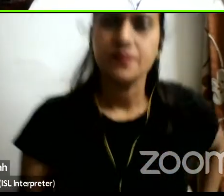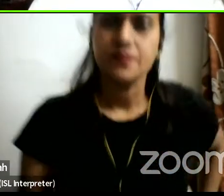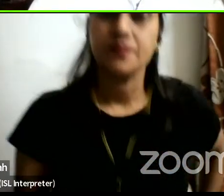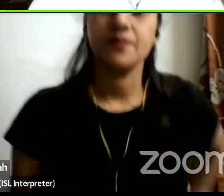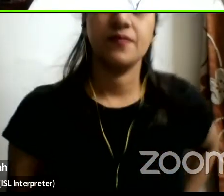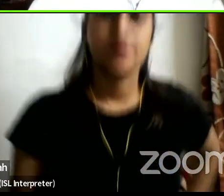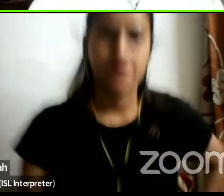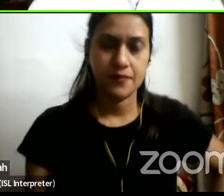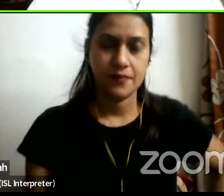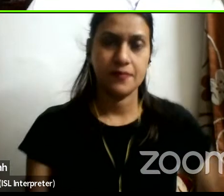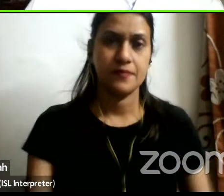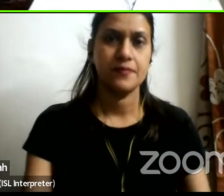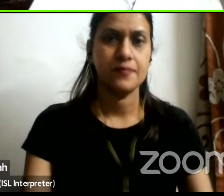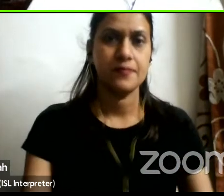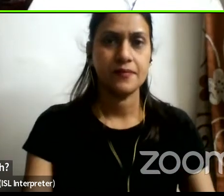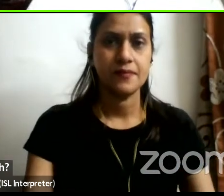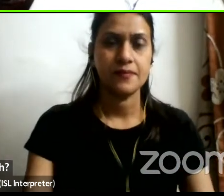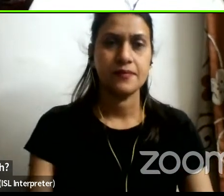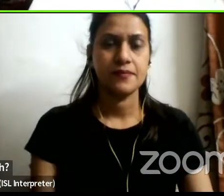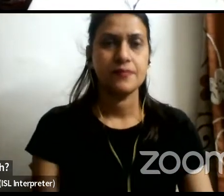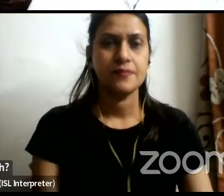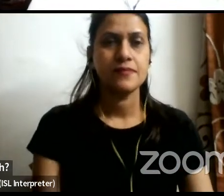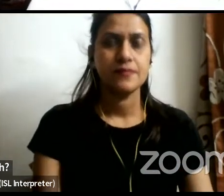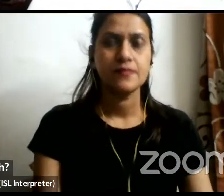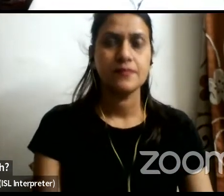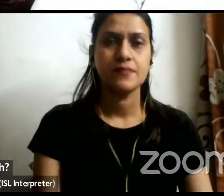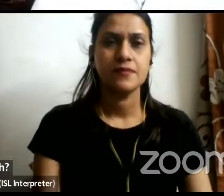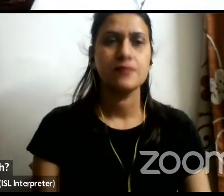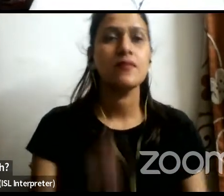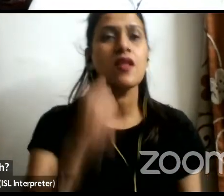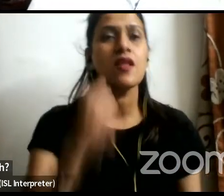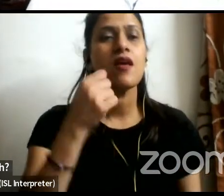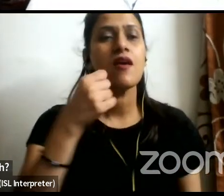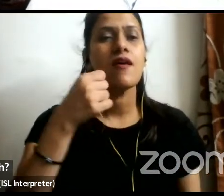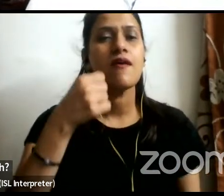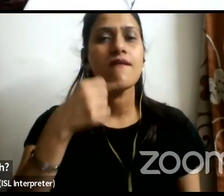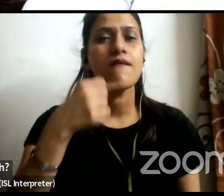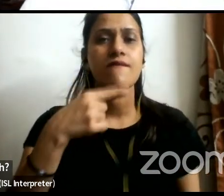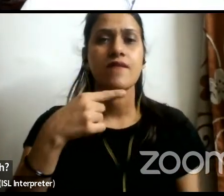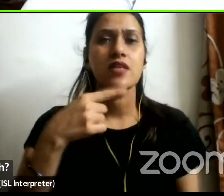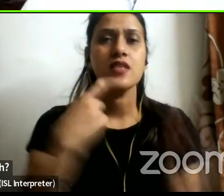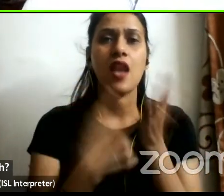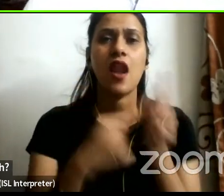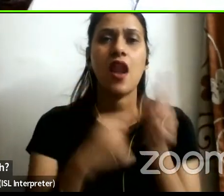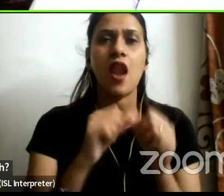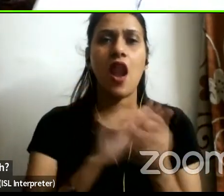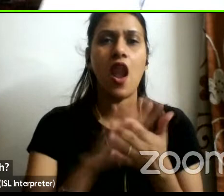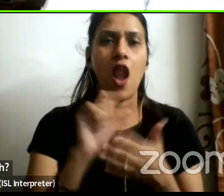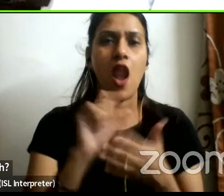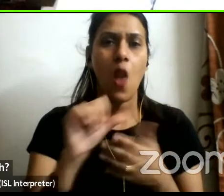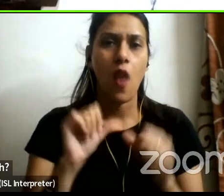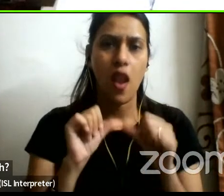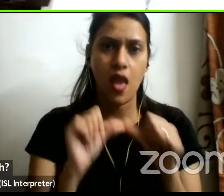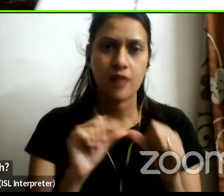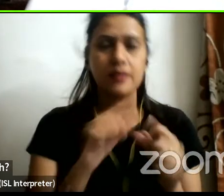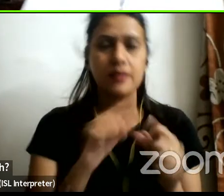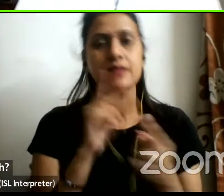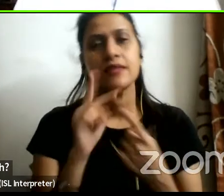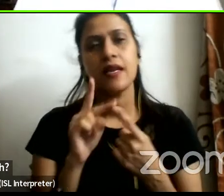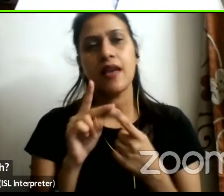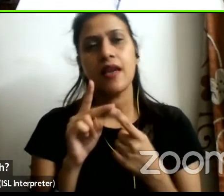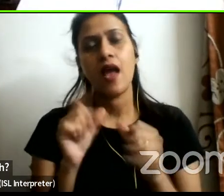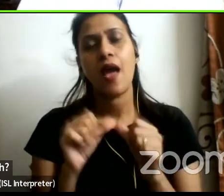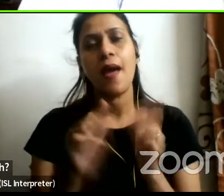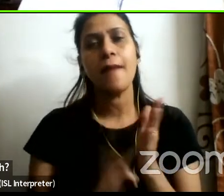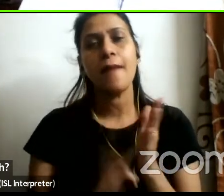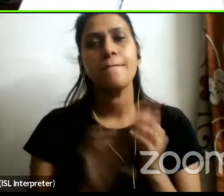Shall I go ahead, Amber? I mean, it looks like very... Go ahead, and then I'll follow up with the more theoretical. Quickly say that I think, so there are some parts